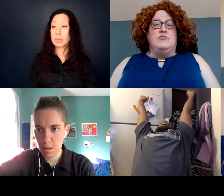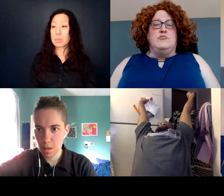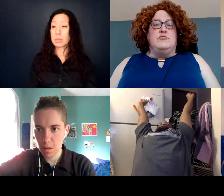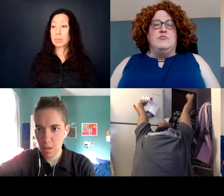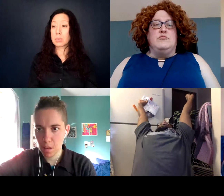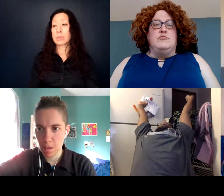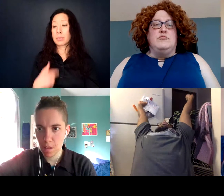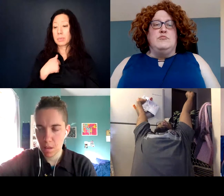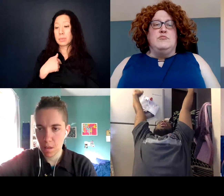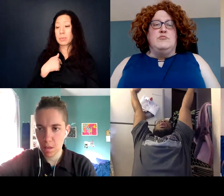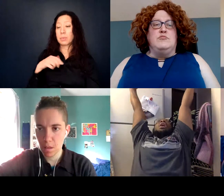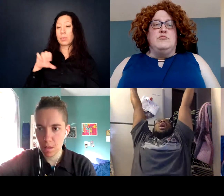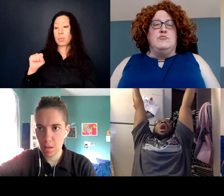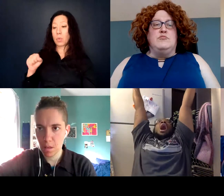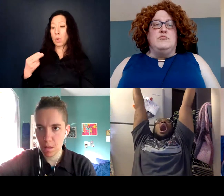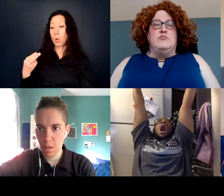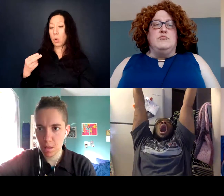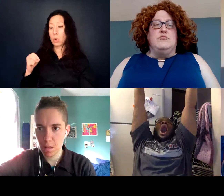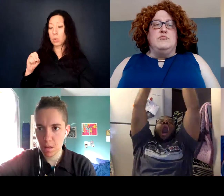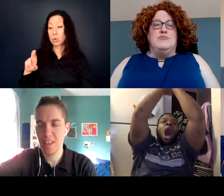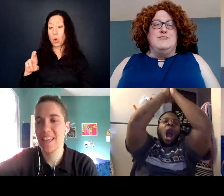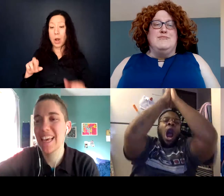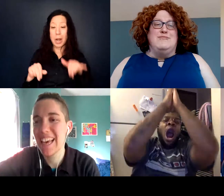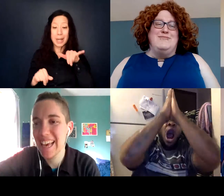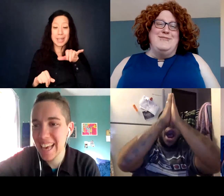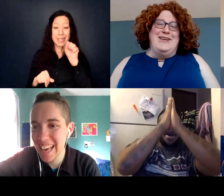This is Shore, and yes, this is Potato.